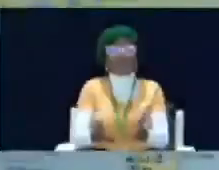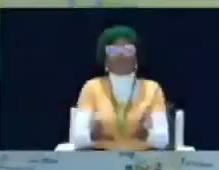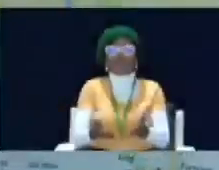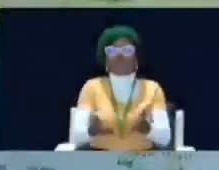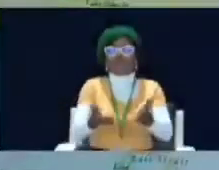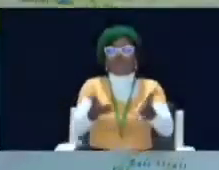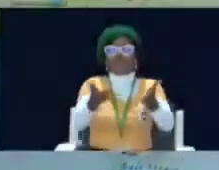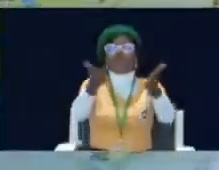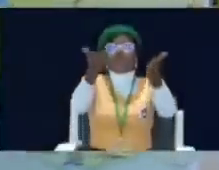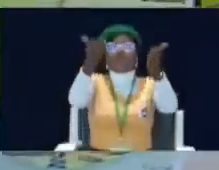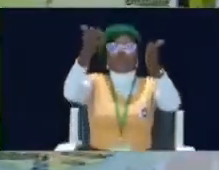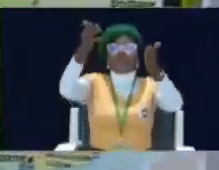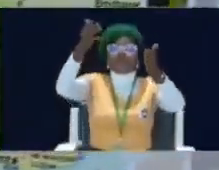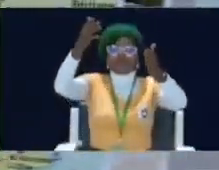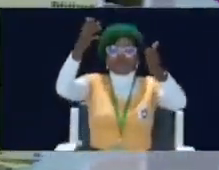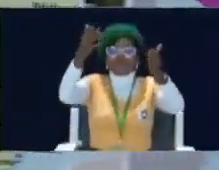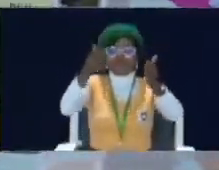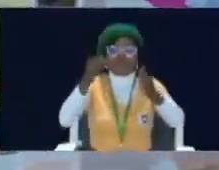n